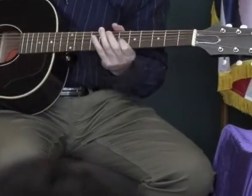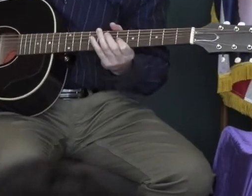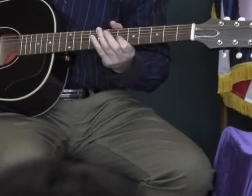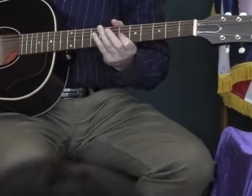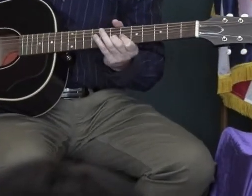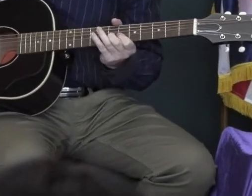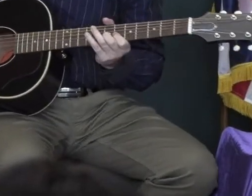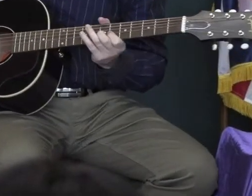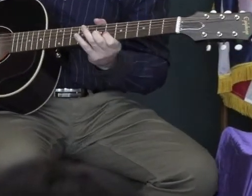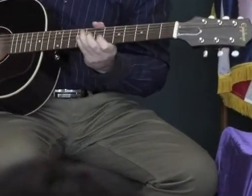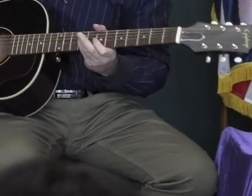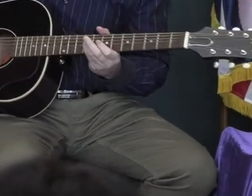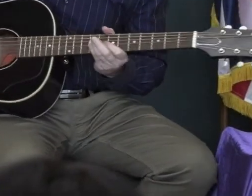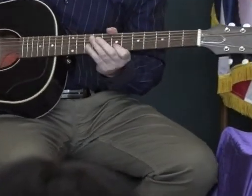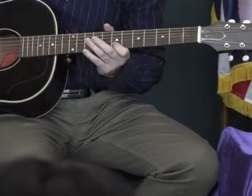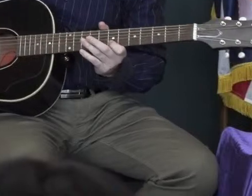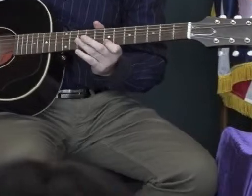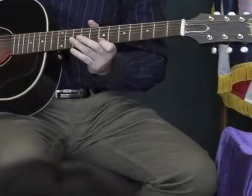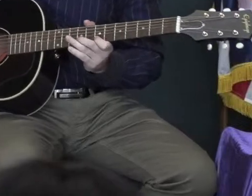family.